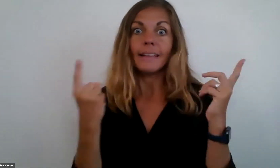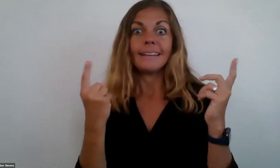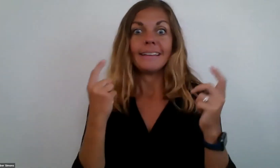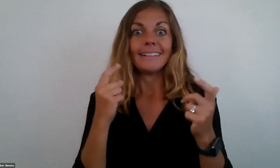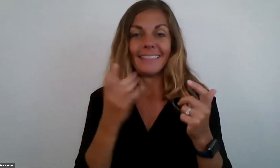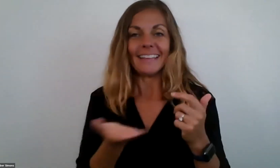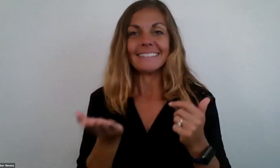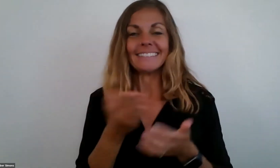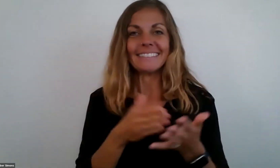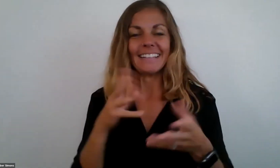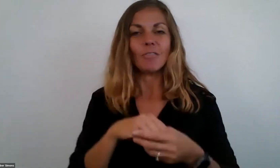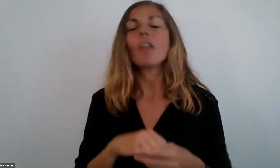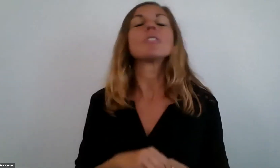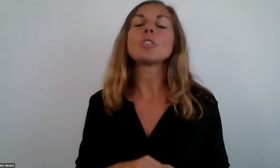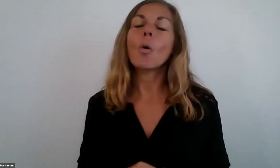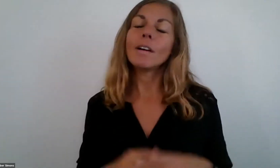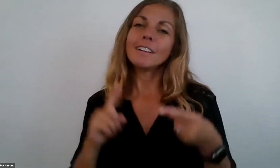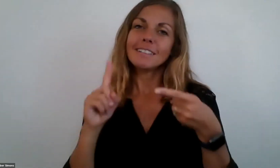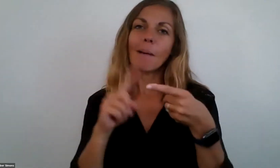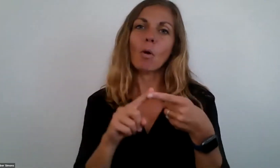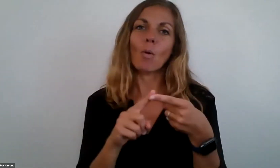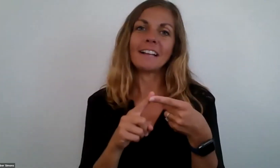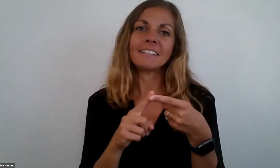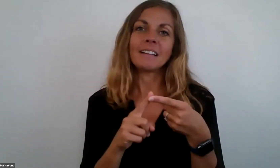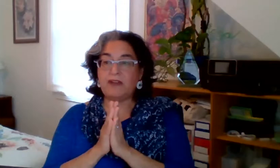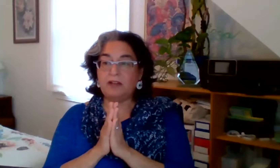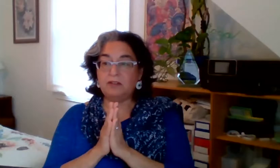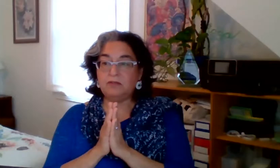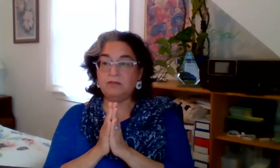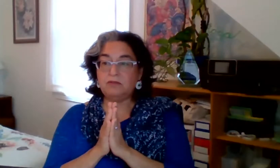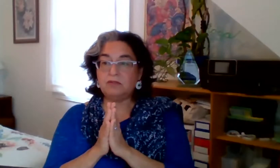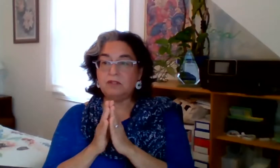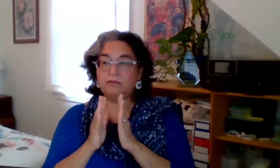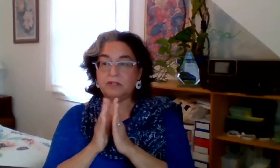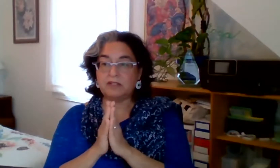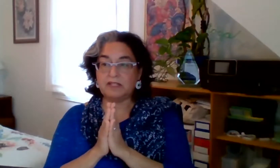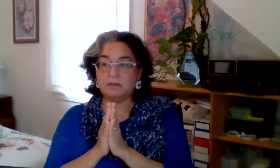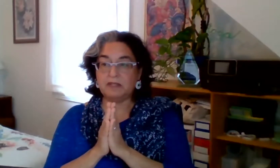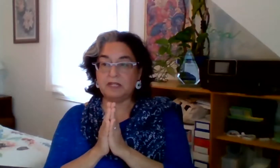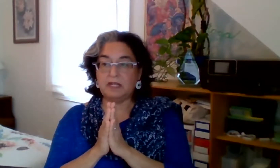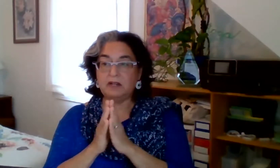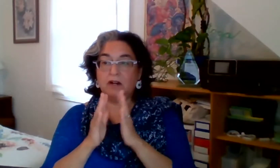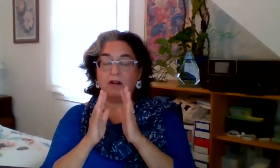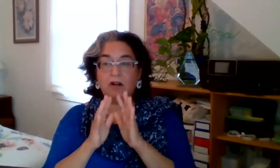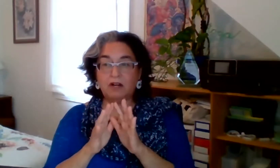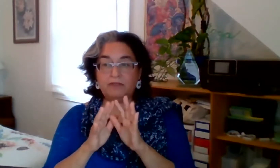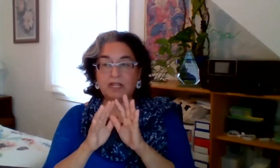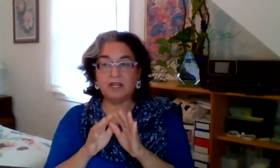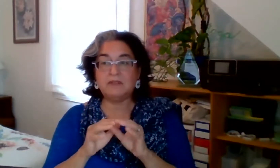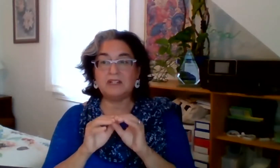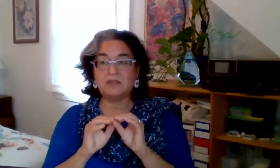one, keep in mind that our values for accessibility